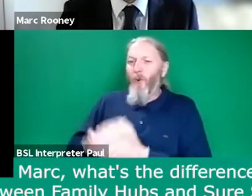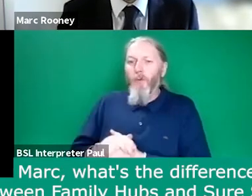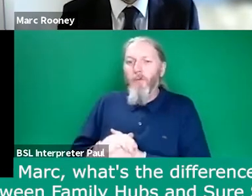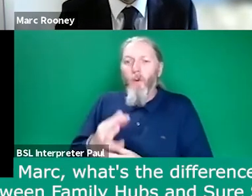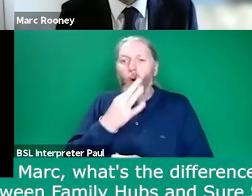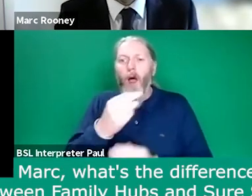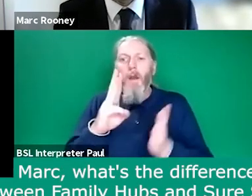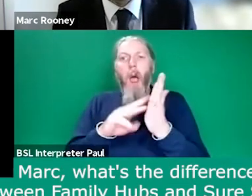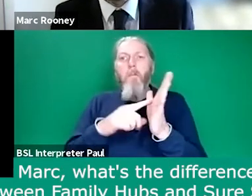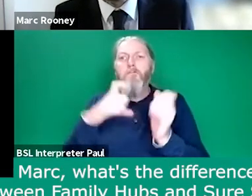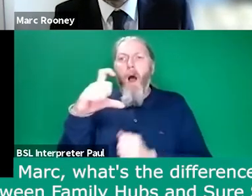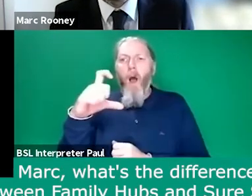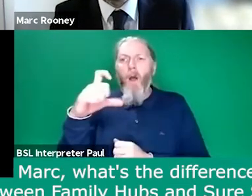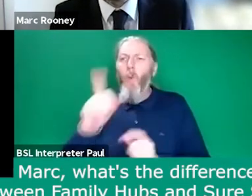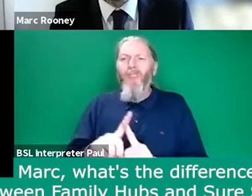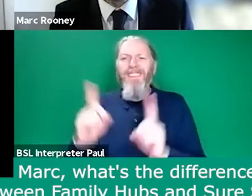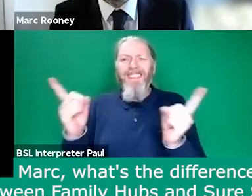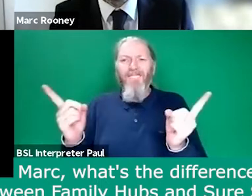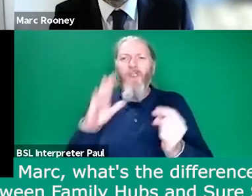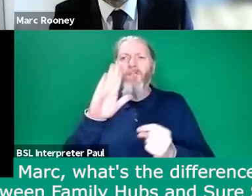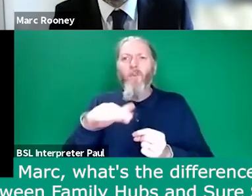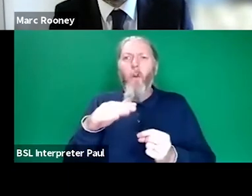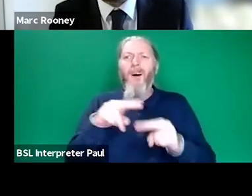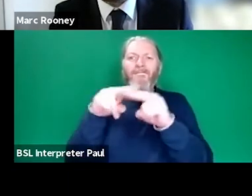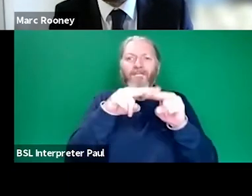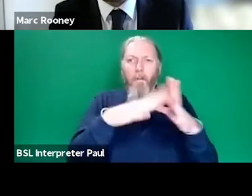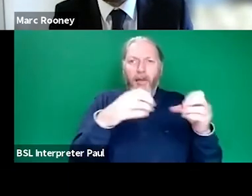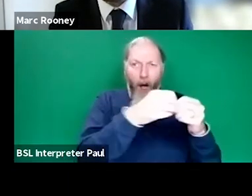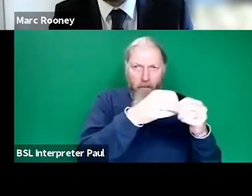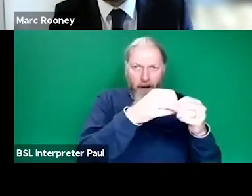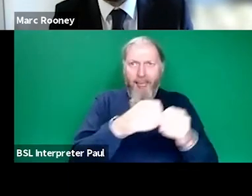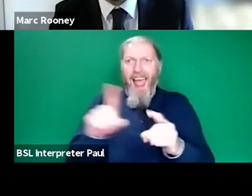difference between family hubs and Sure Start?